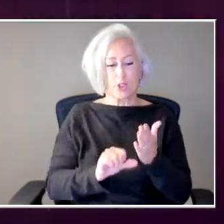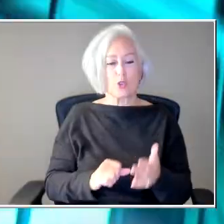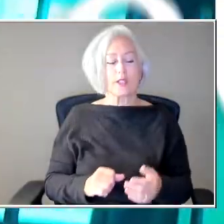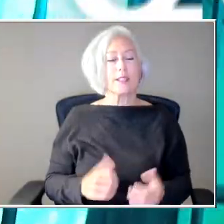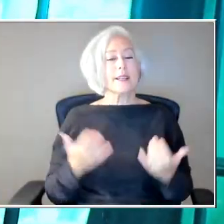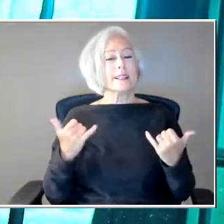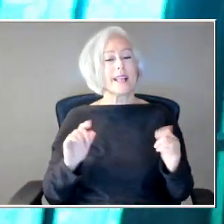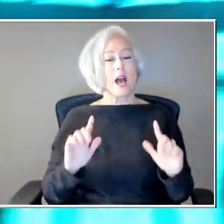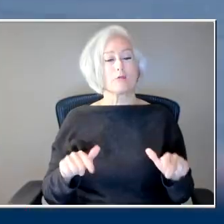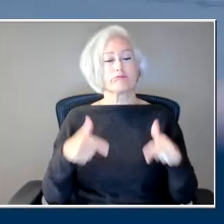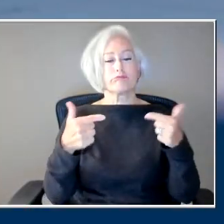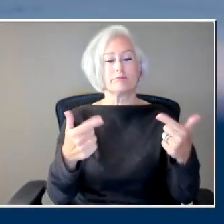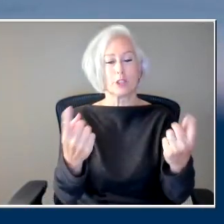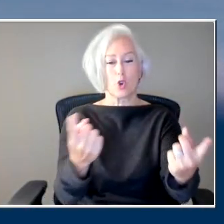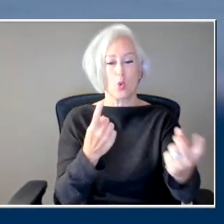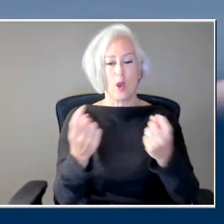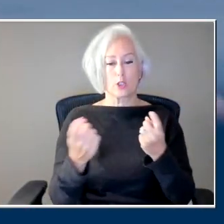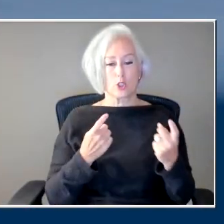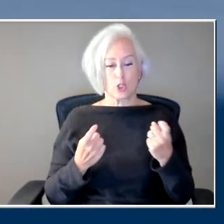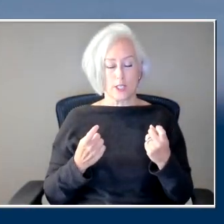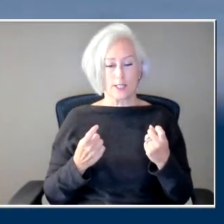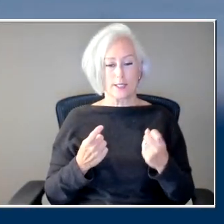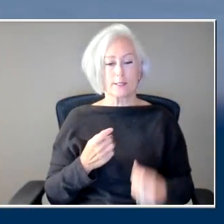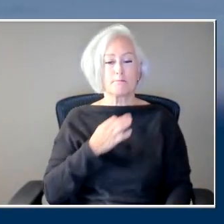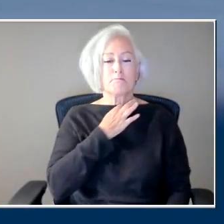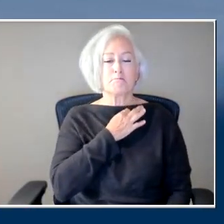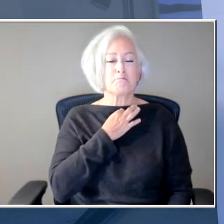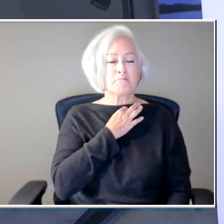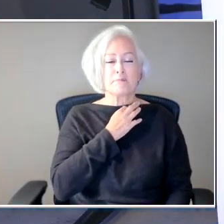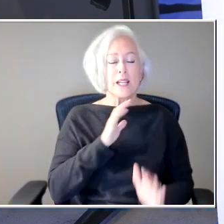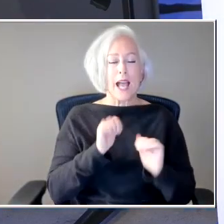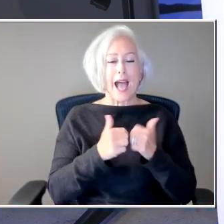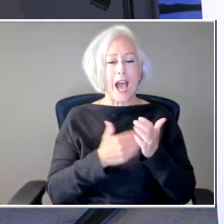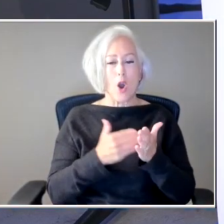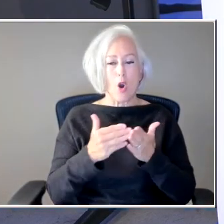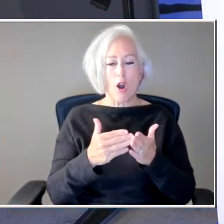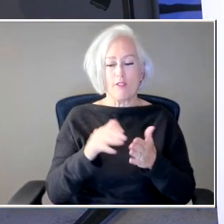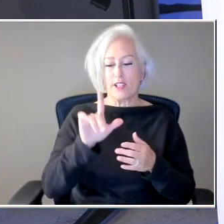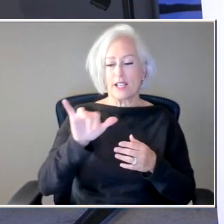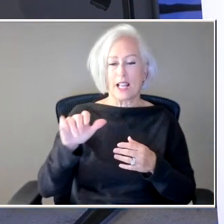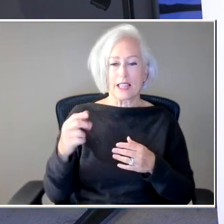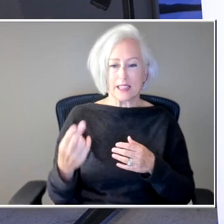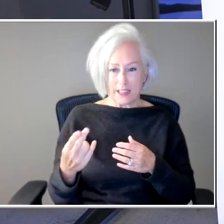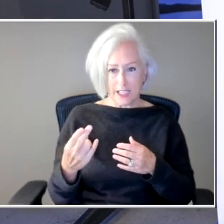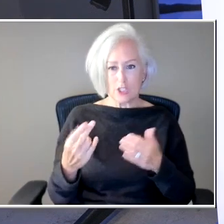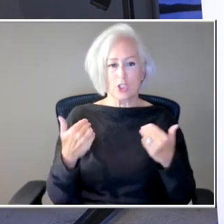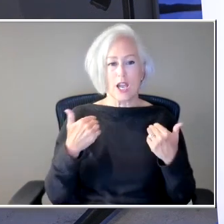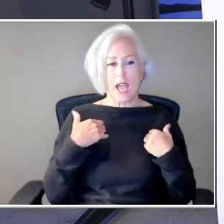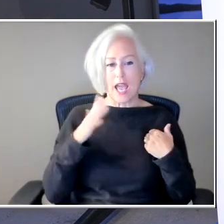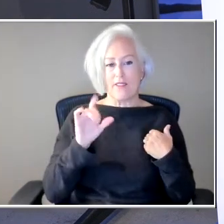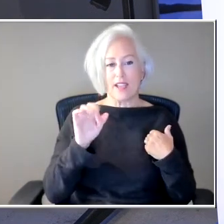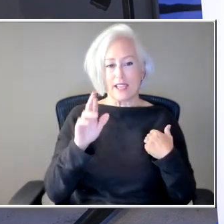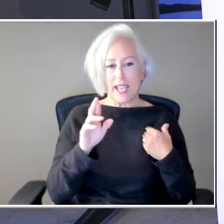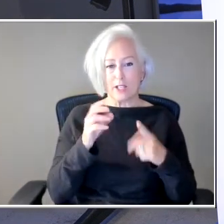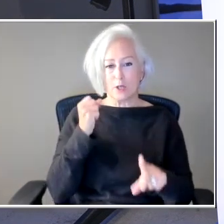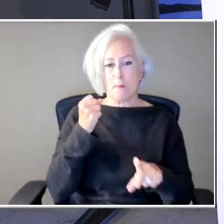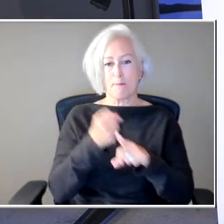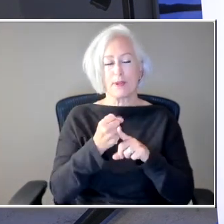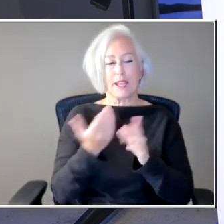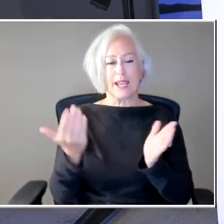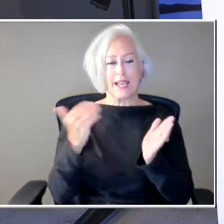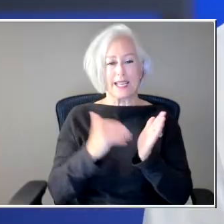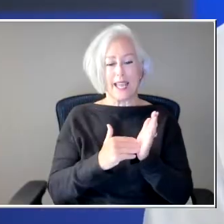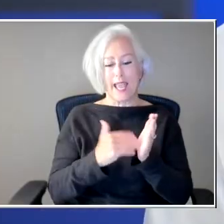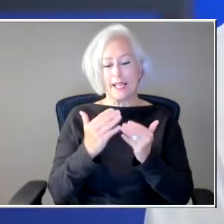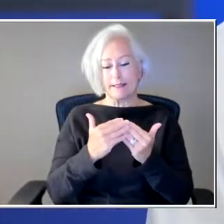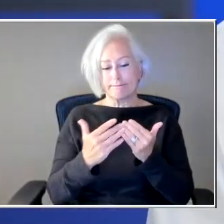And Becca wants to know, how often does a patient with Lynch syndrome have cancer reappear down the road? So the